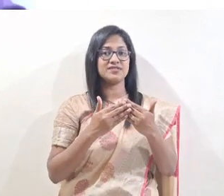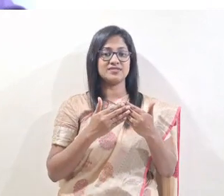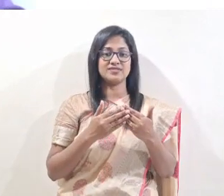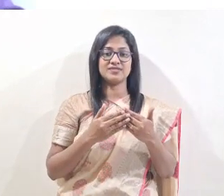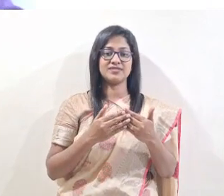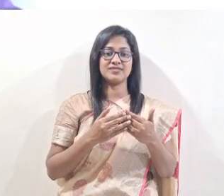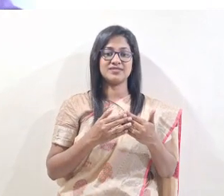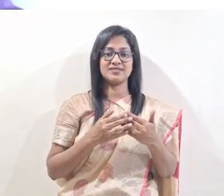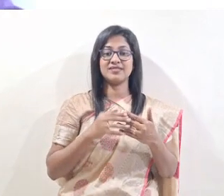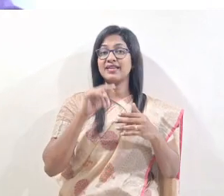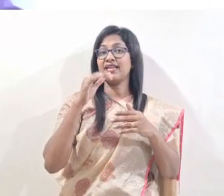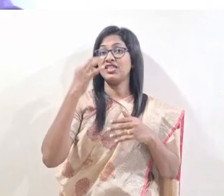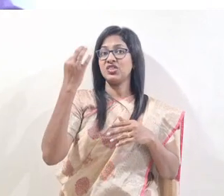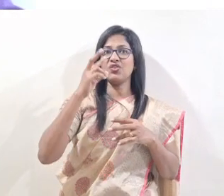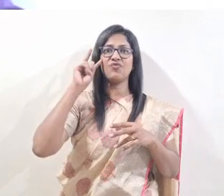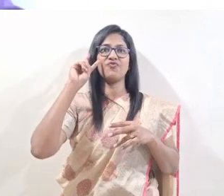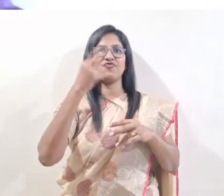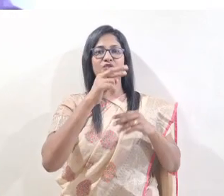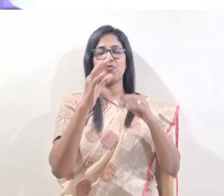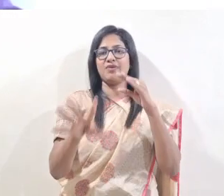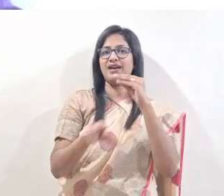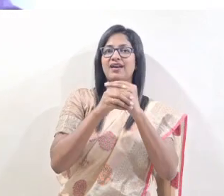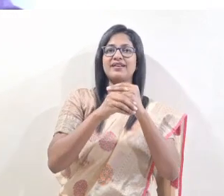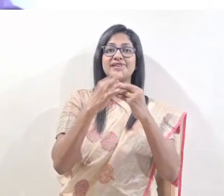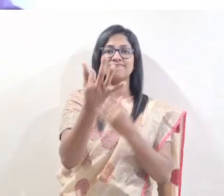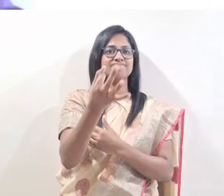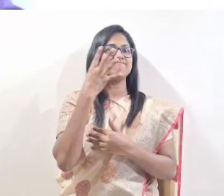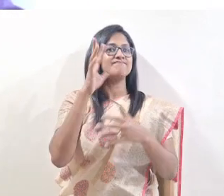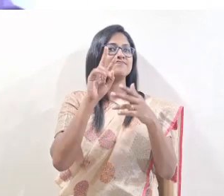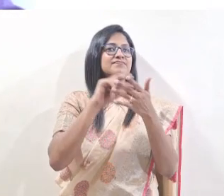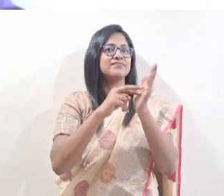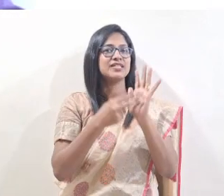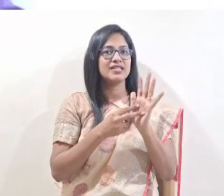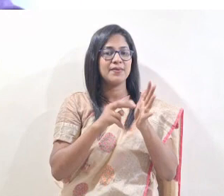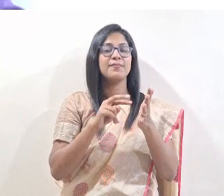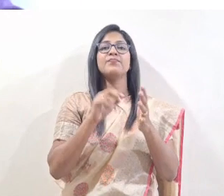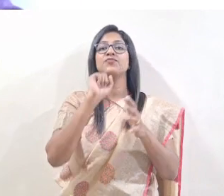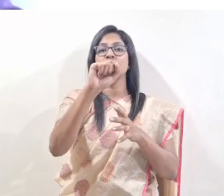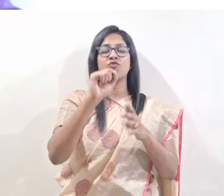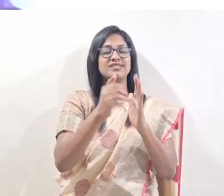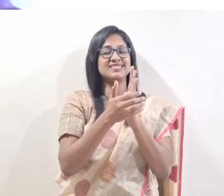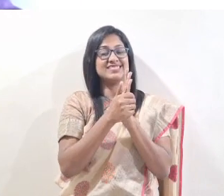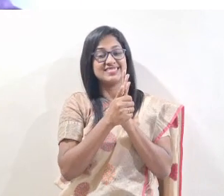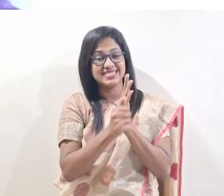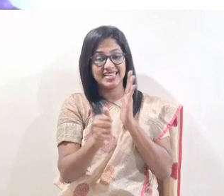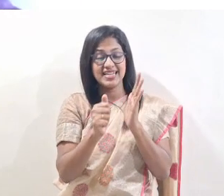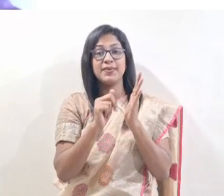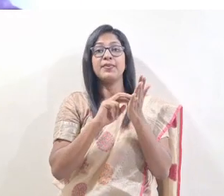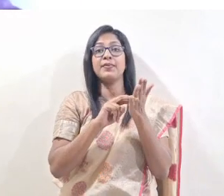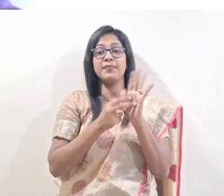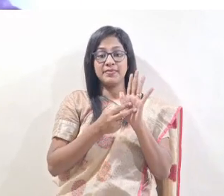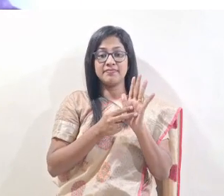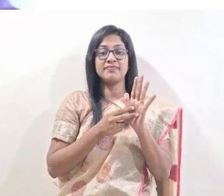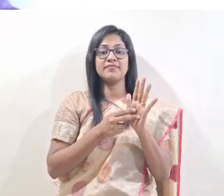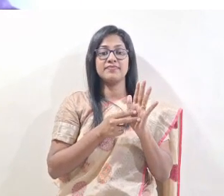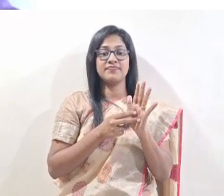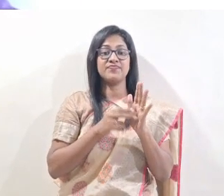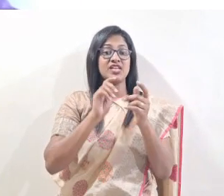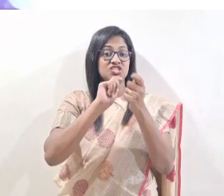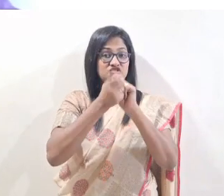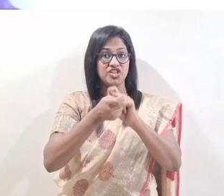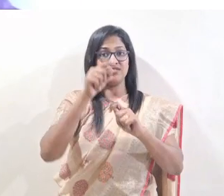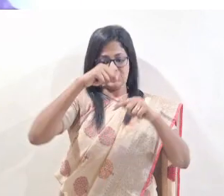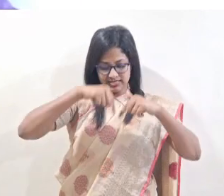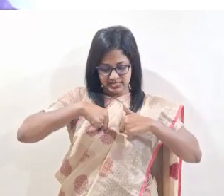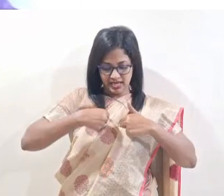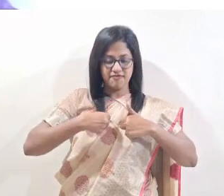just added a new dimension to resilience. Resilience is your capability to even change